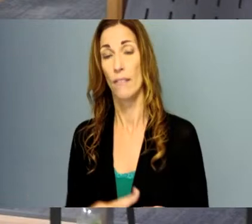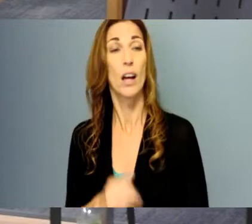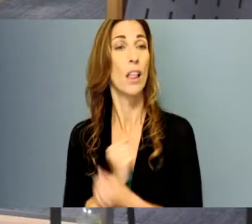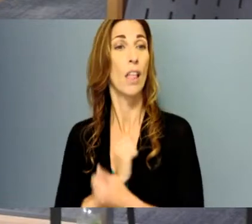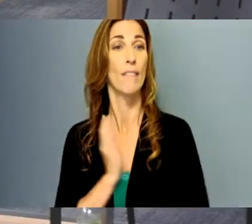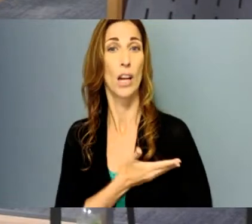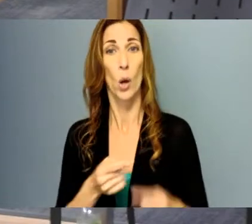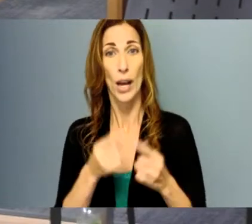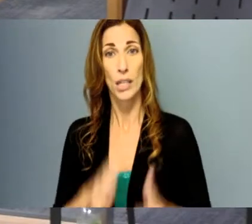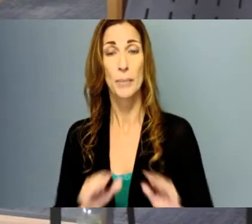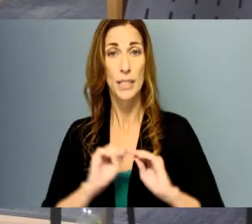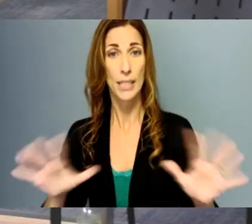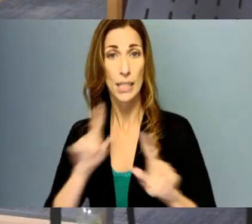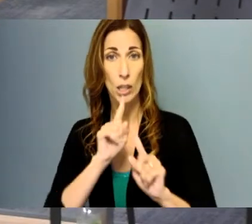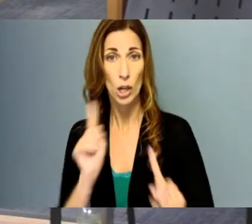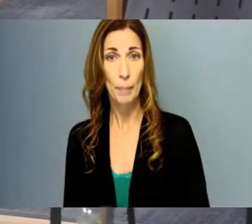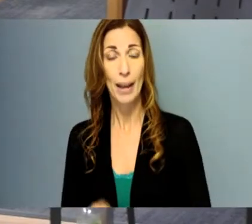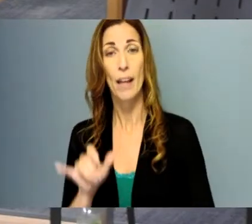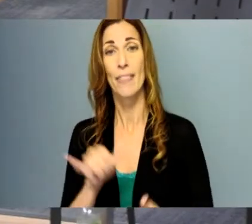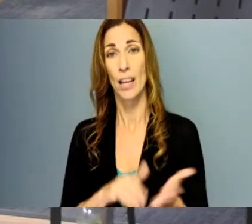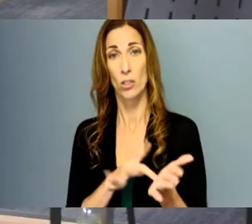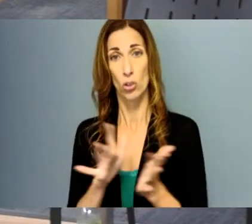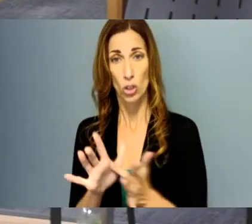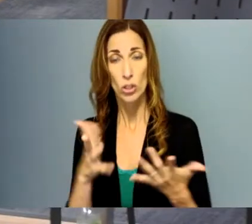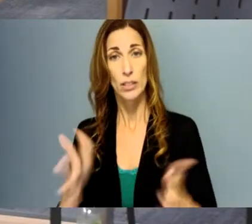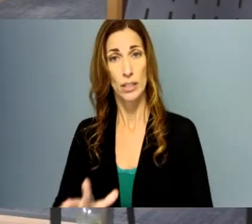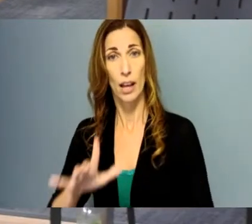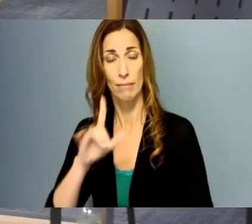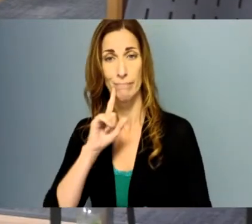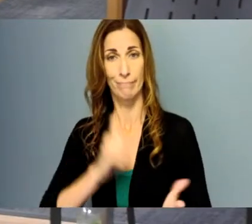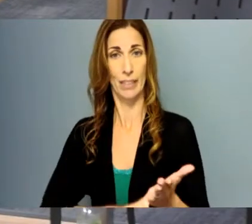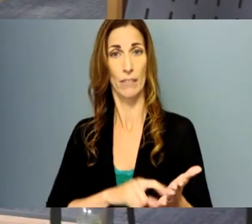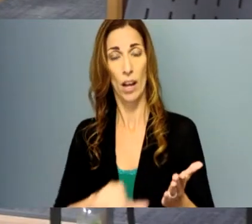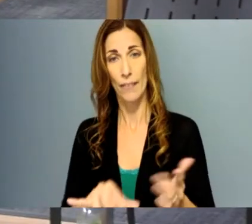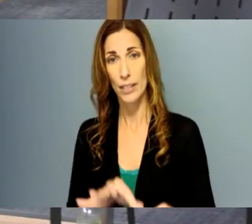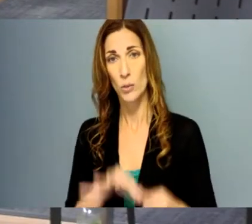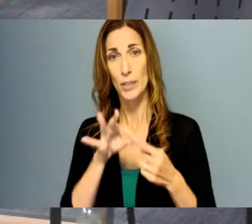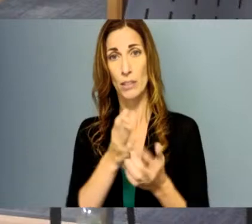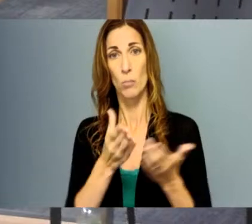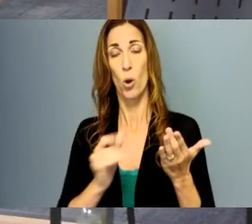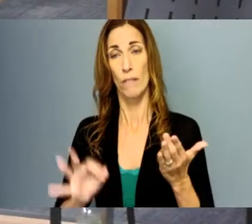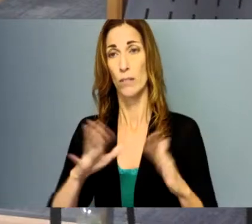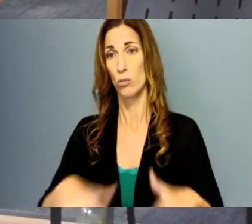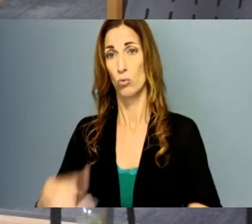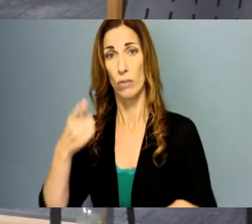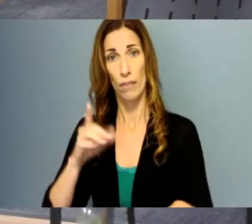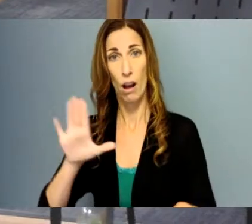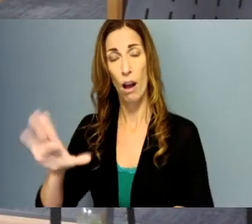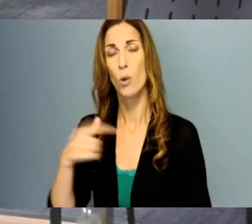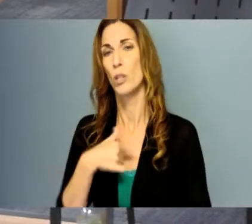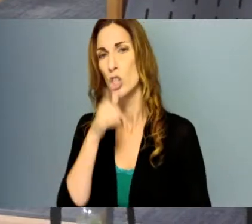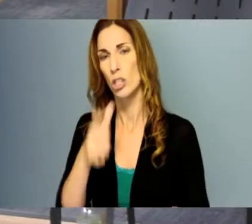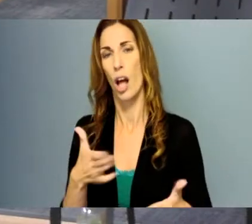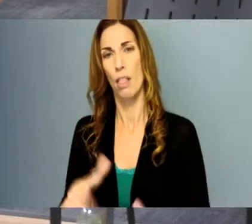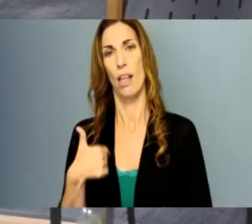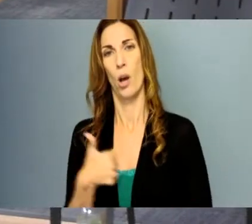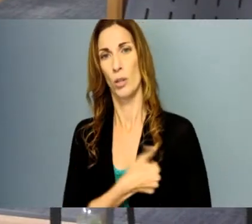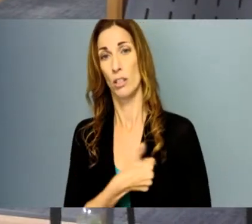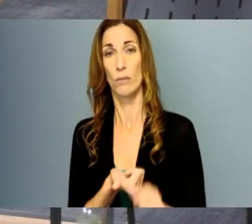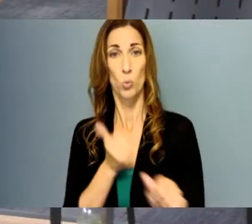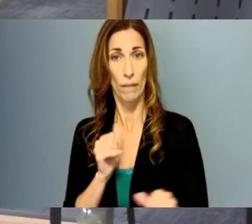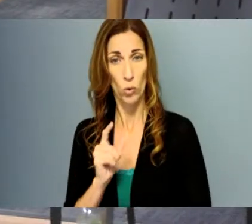is such a clear command, one that Jesus identifies as a distinctive trait of God's children, we must not allow ourselves to avoid